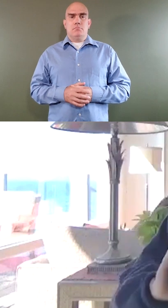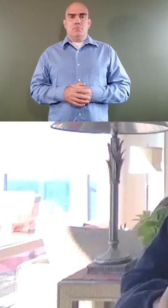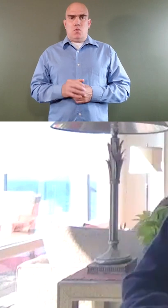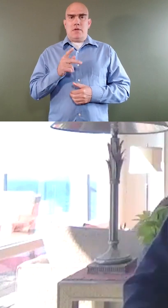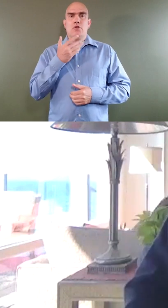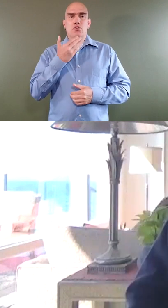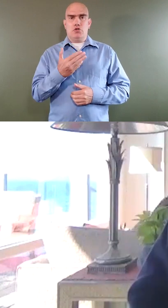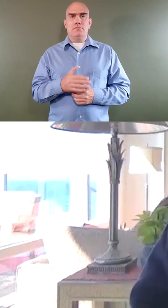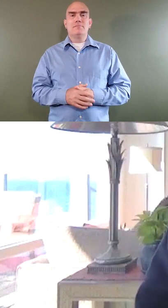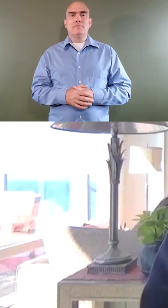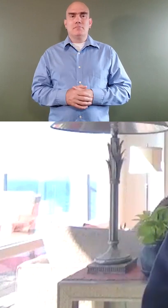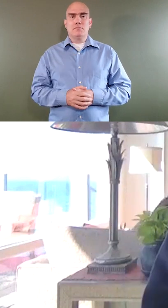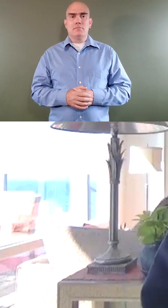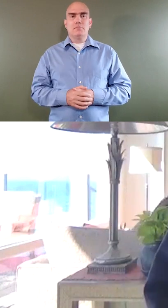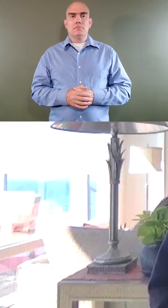Okay, good.